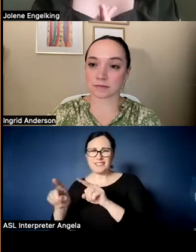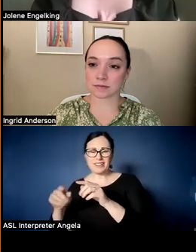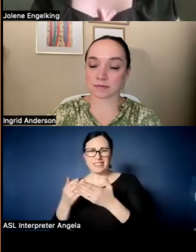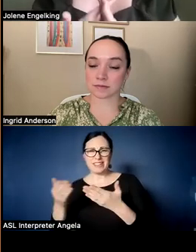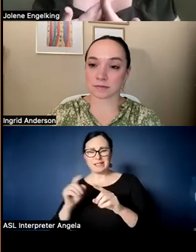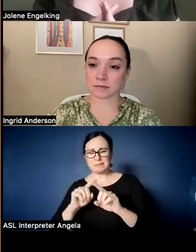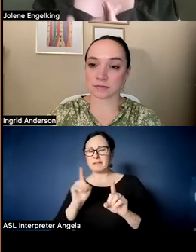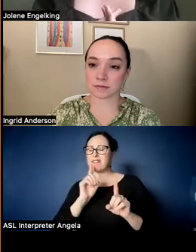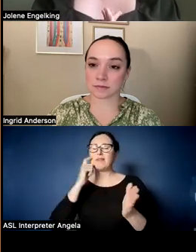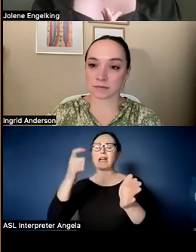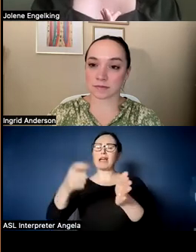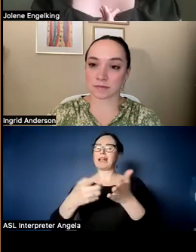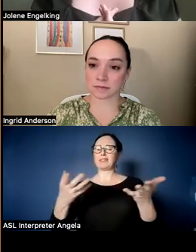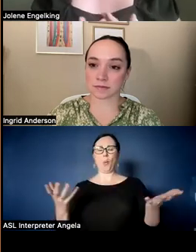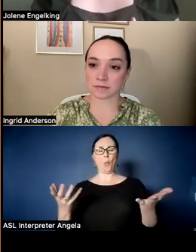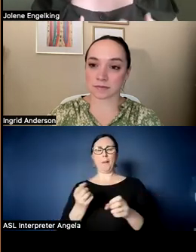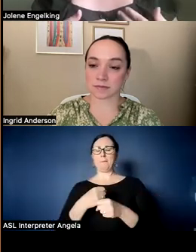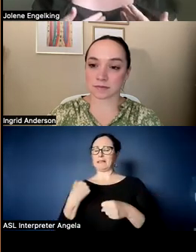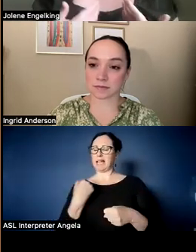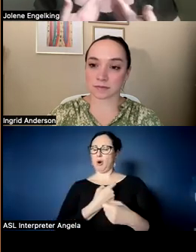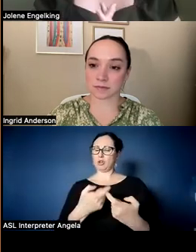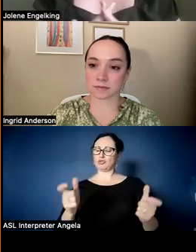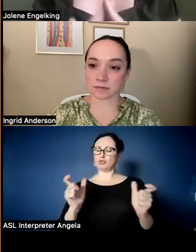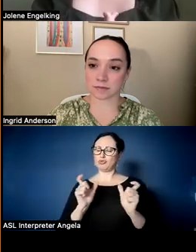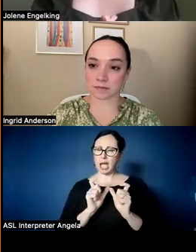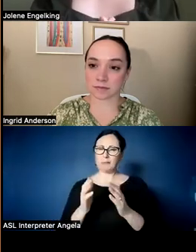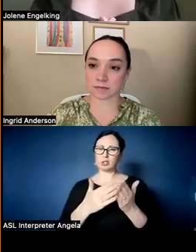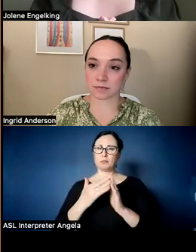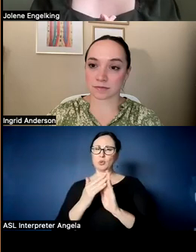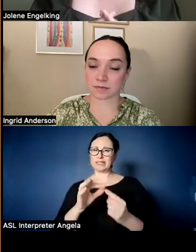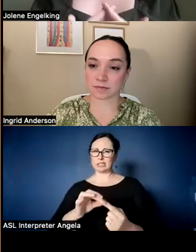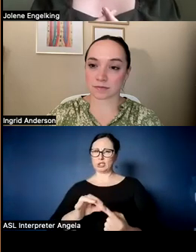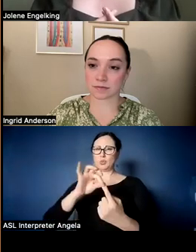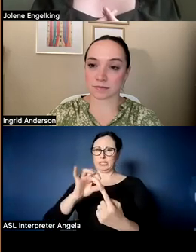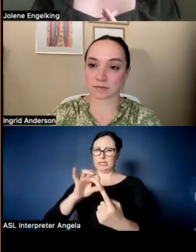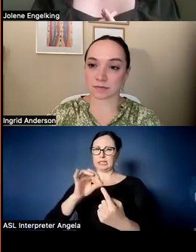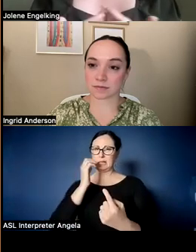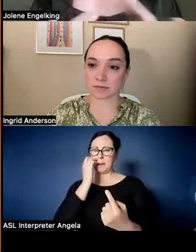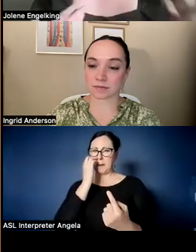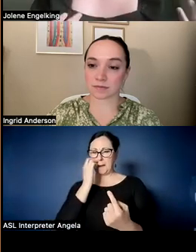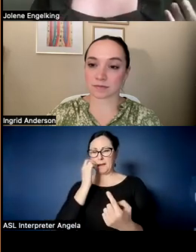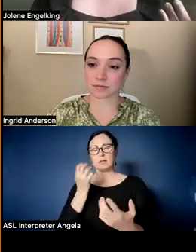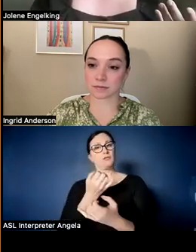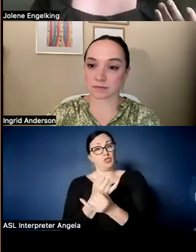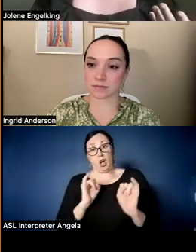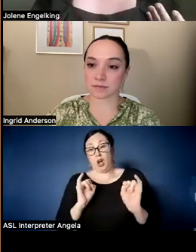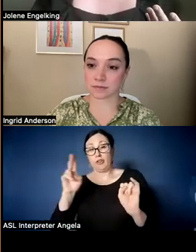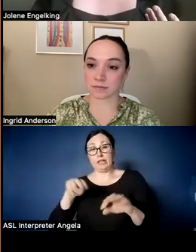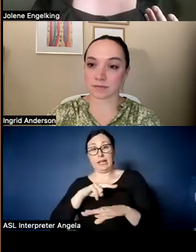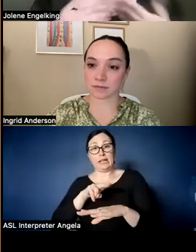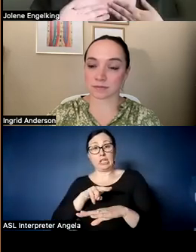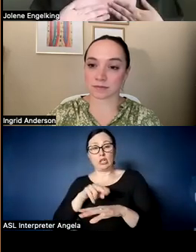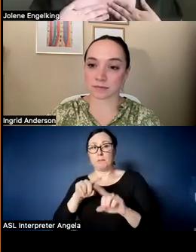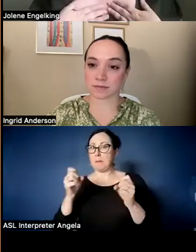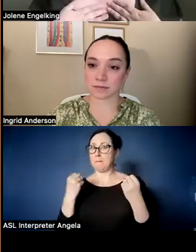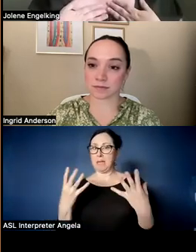tribal communities unique. And we're talking both about, tribal sovereign nations, but also those of us who, we've never lived on tribal.